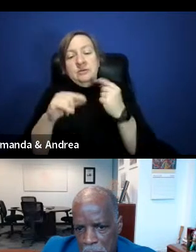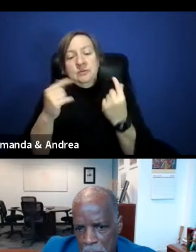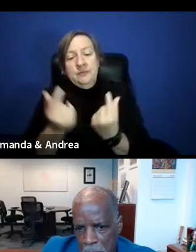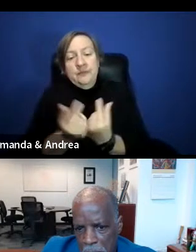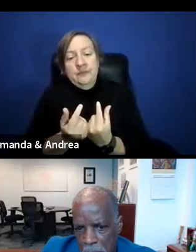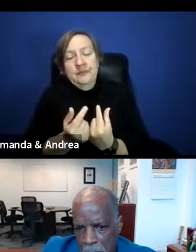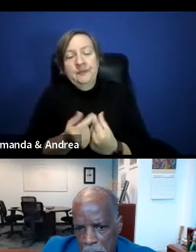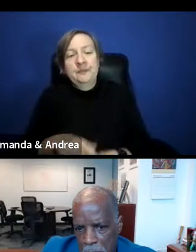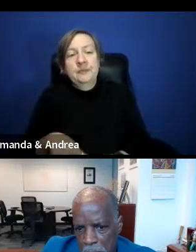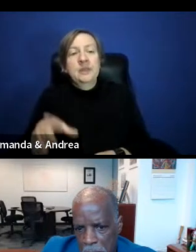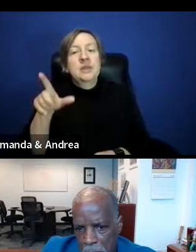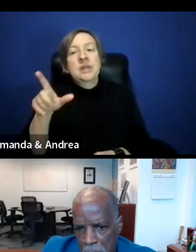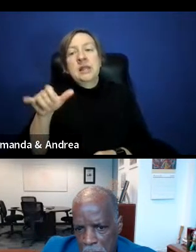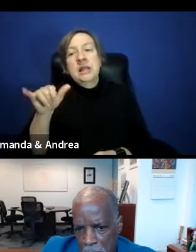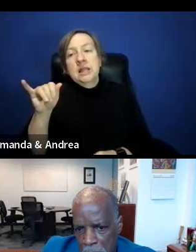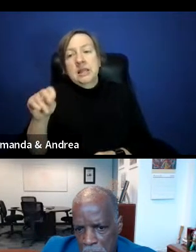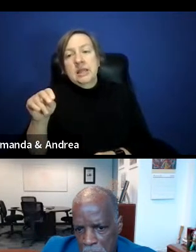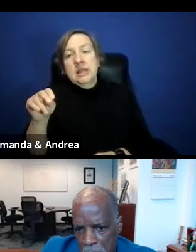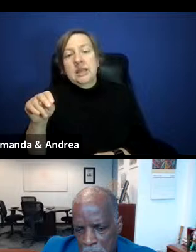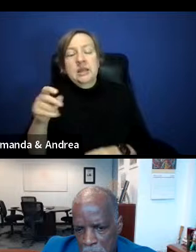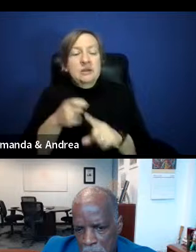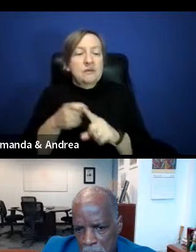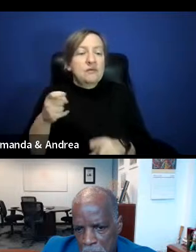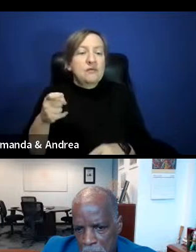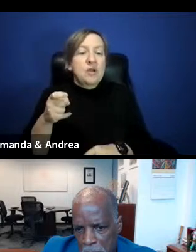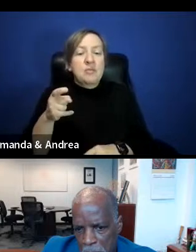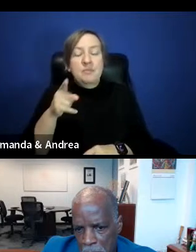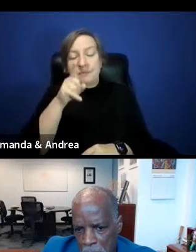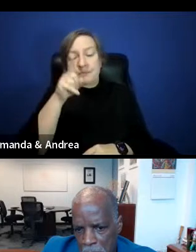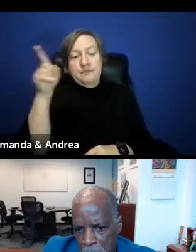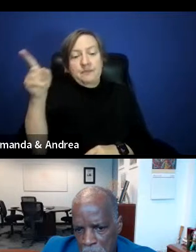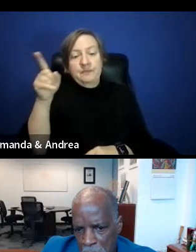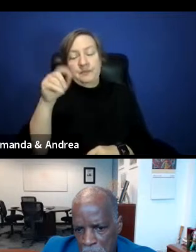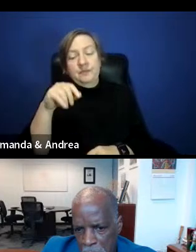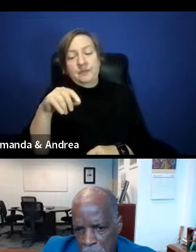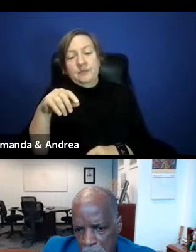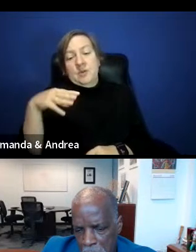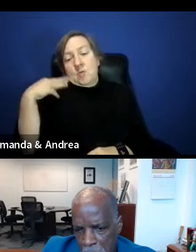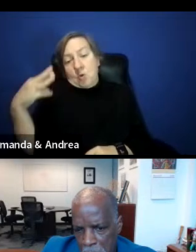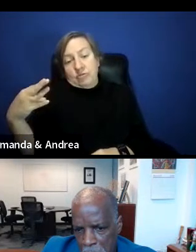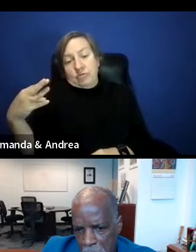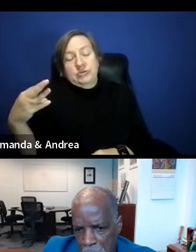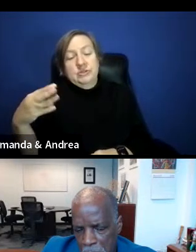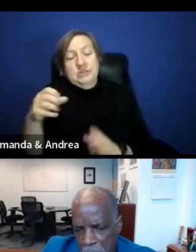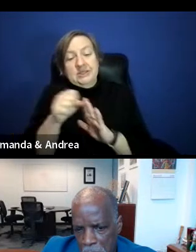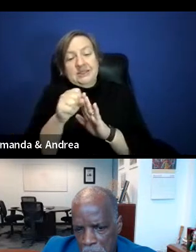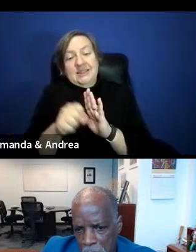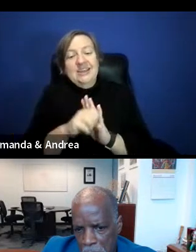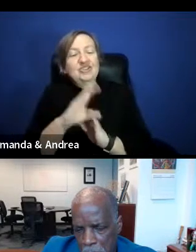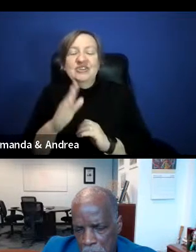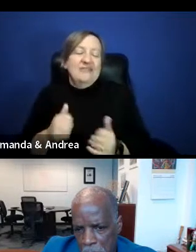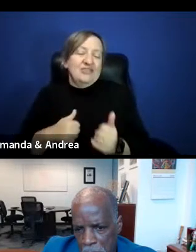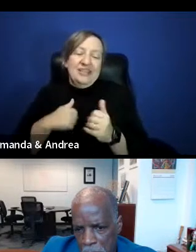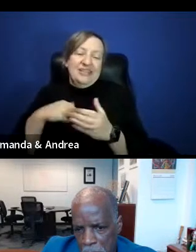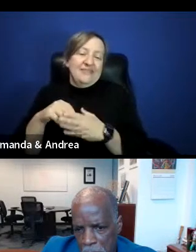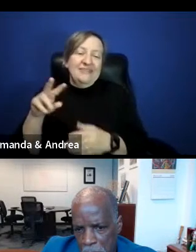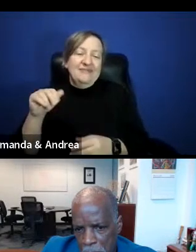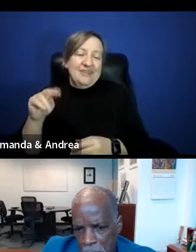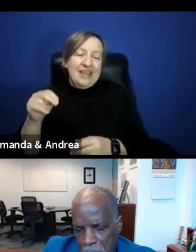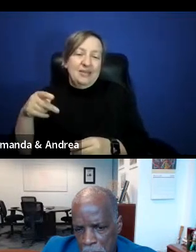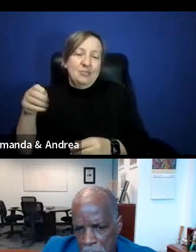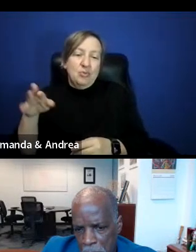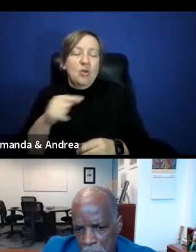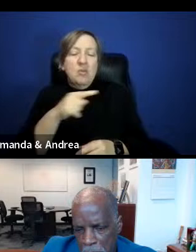and Lynn from over in the state of Washington. She never lived in Vanport, but she brings